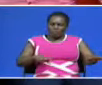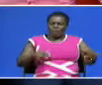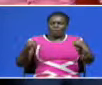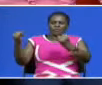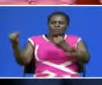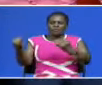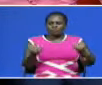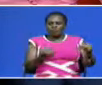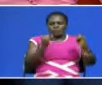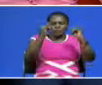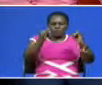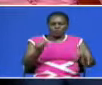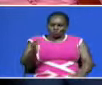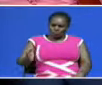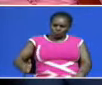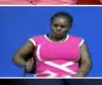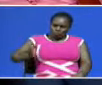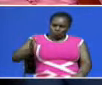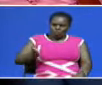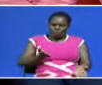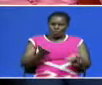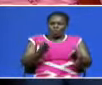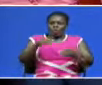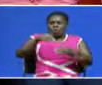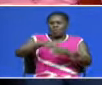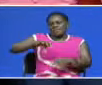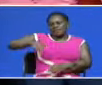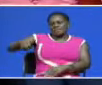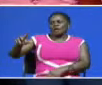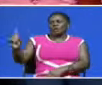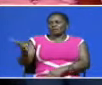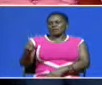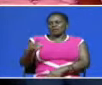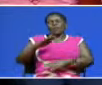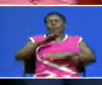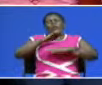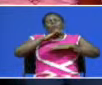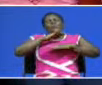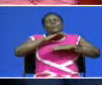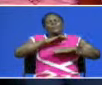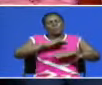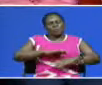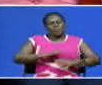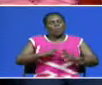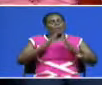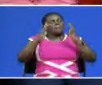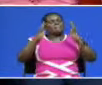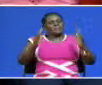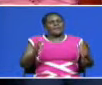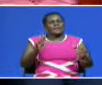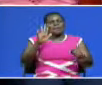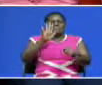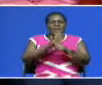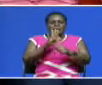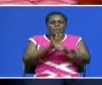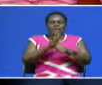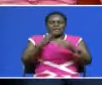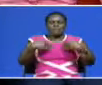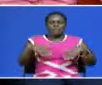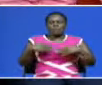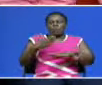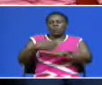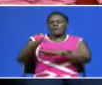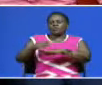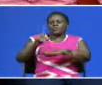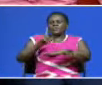The introduction of new commuter rail service within the city of Nairobi is a big relief for motorists who have for ages wasted time in